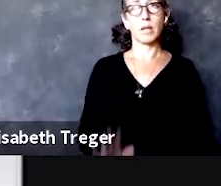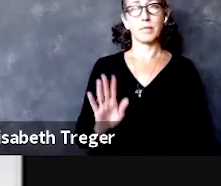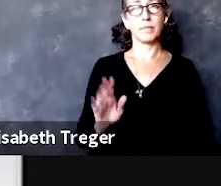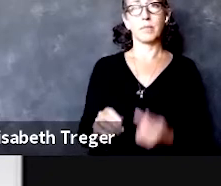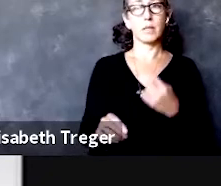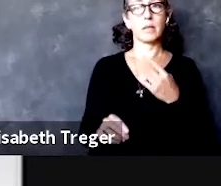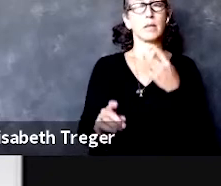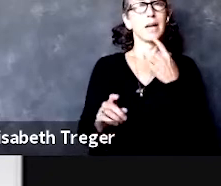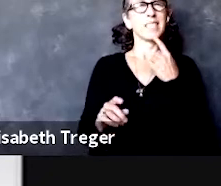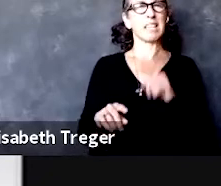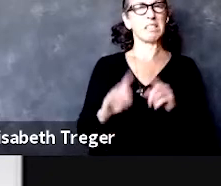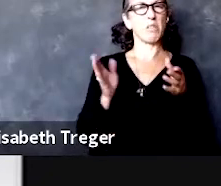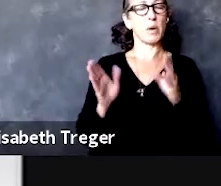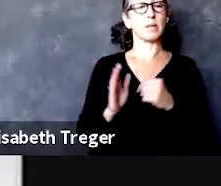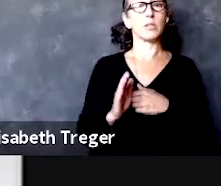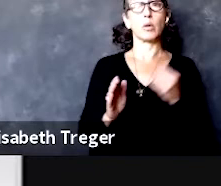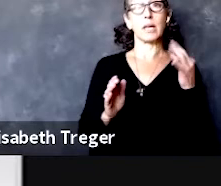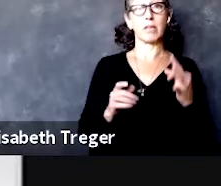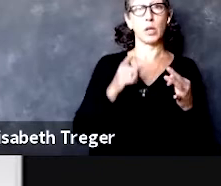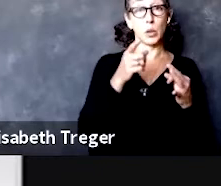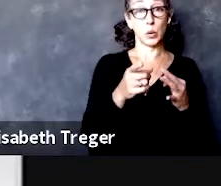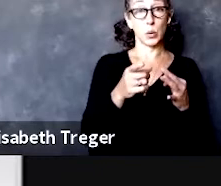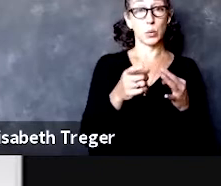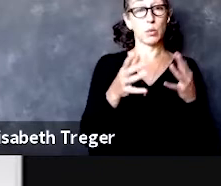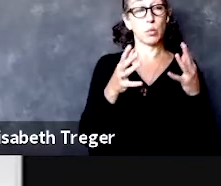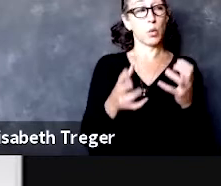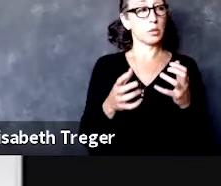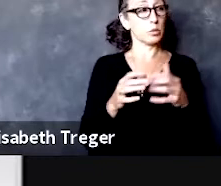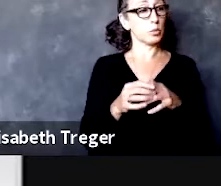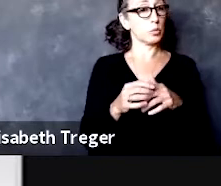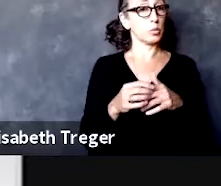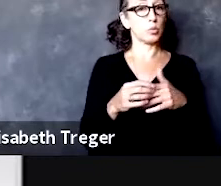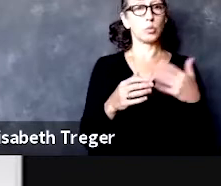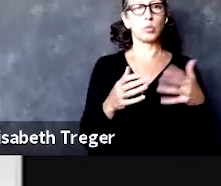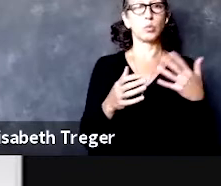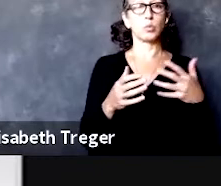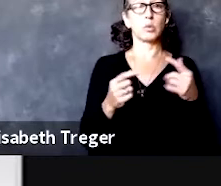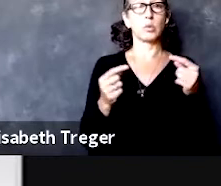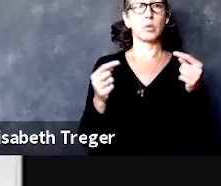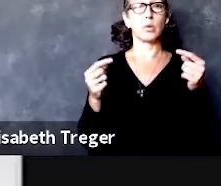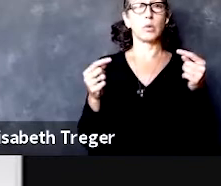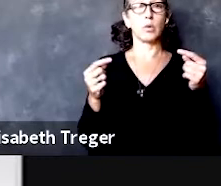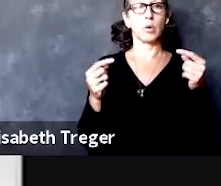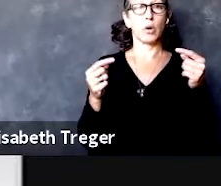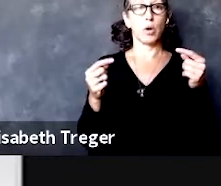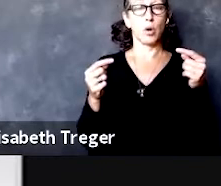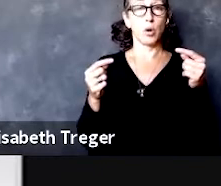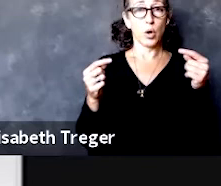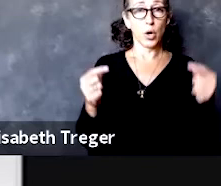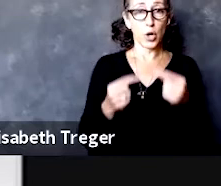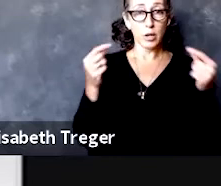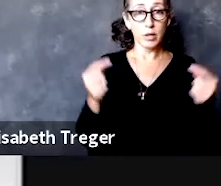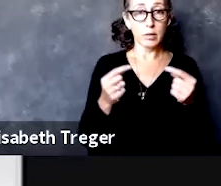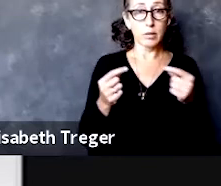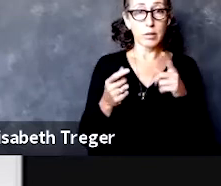way. If ever you want to hurt a particular group of people or